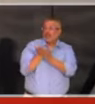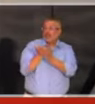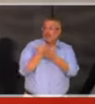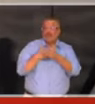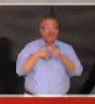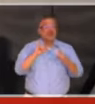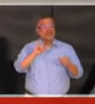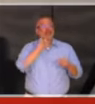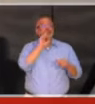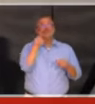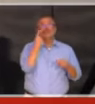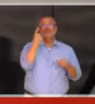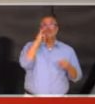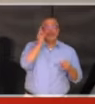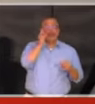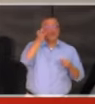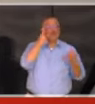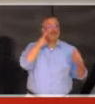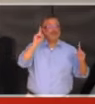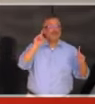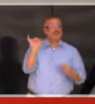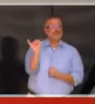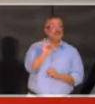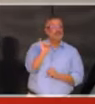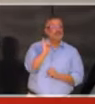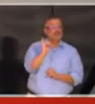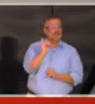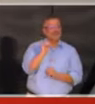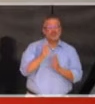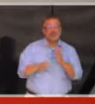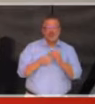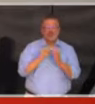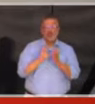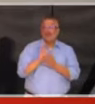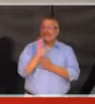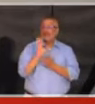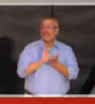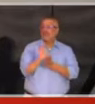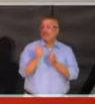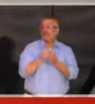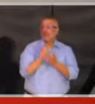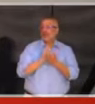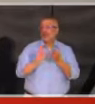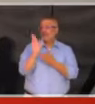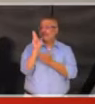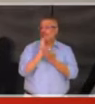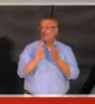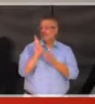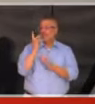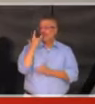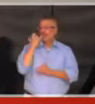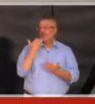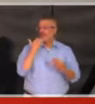upward mobility, it's for our future success. So onward to investing in college in California. Thank you.